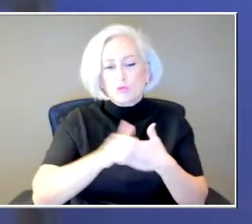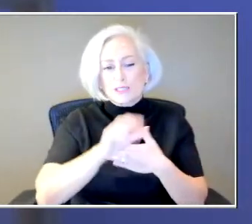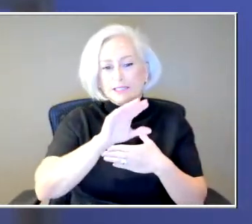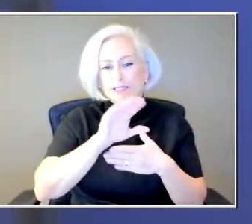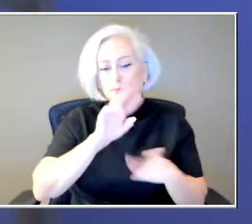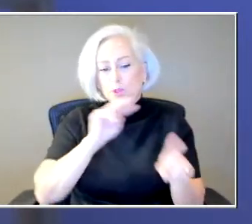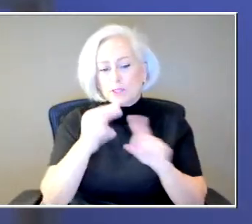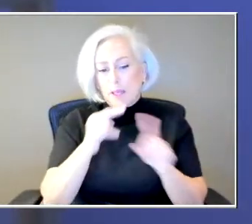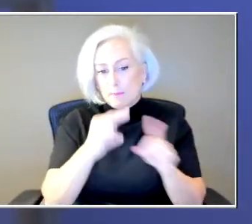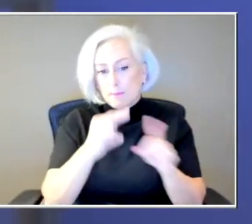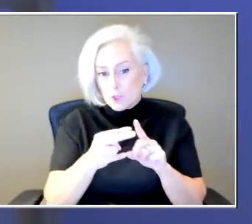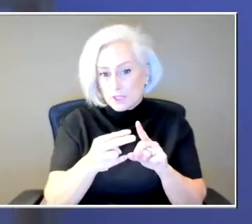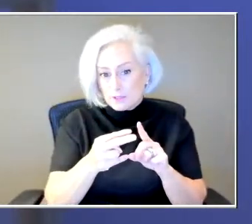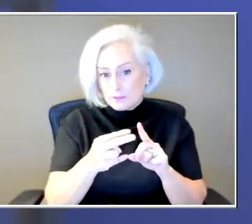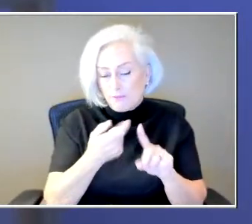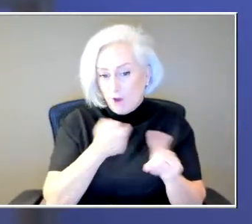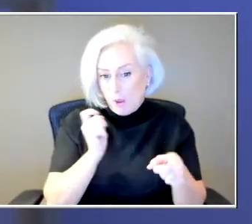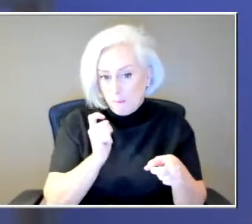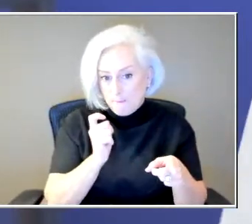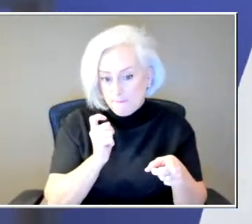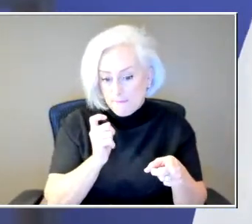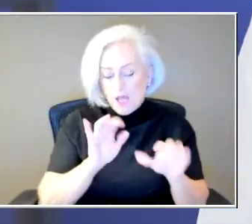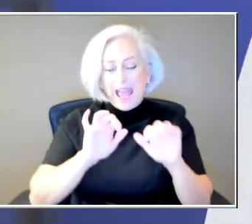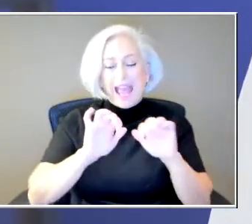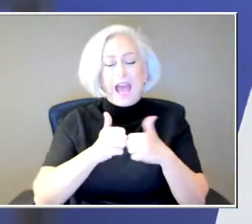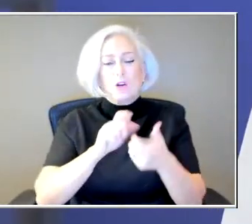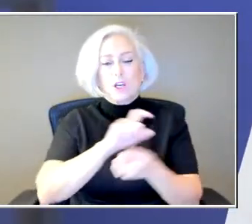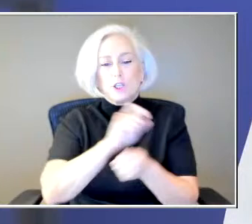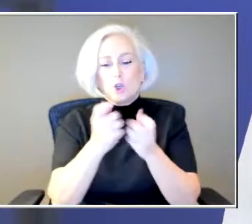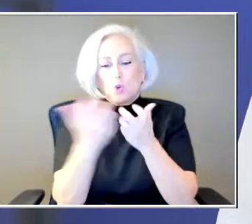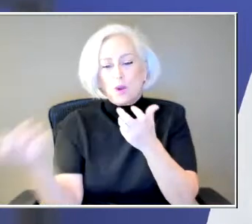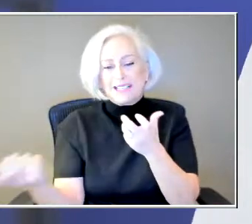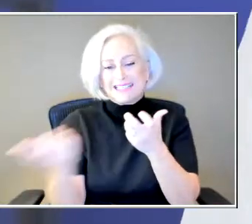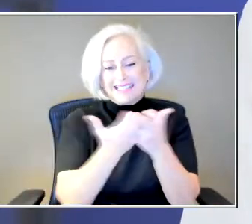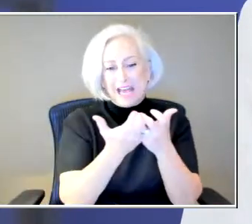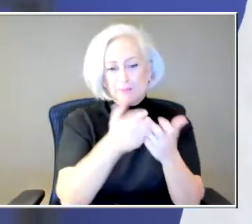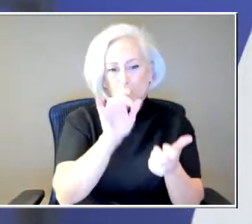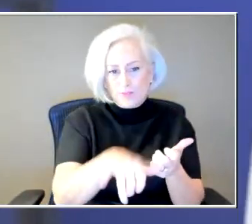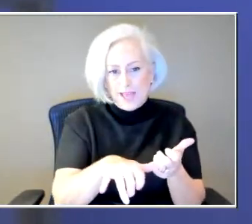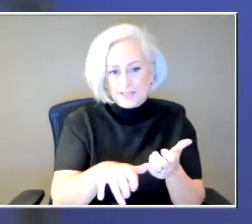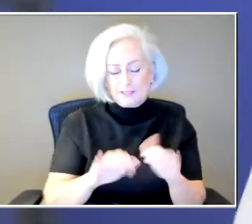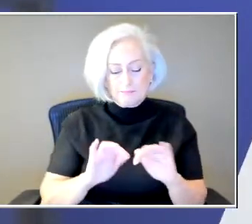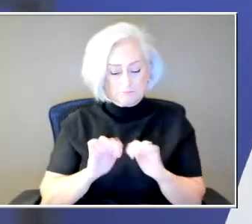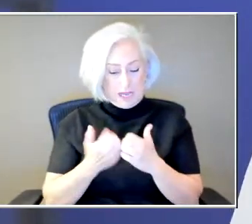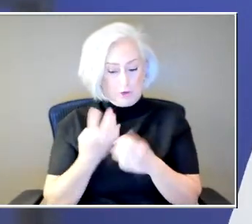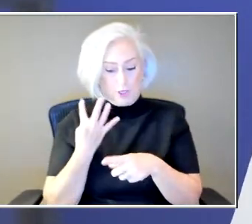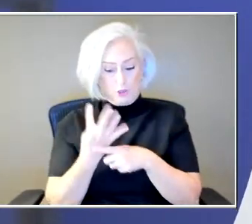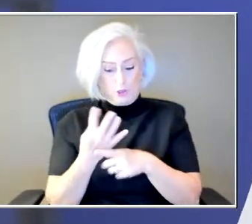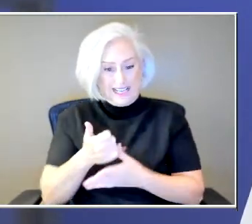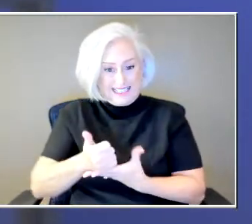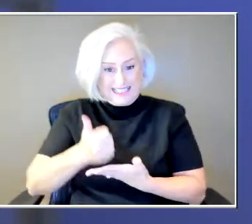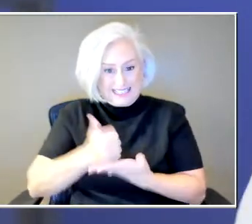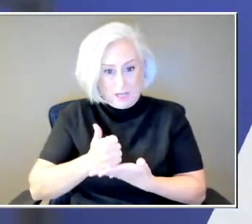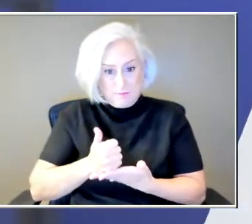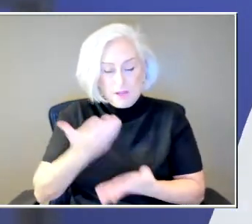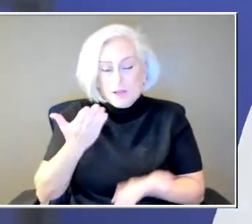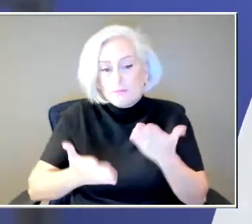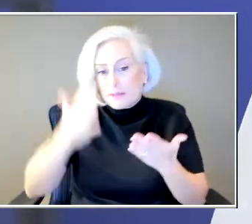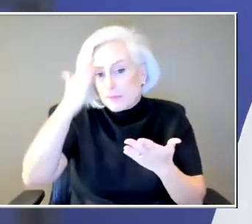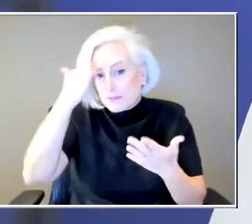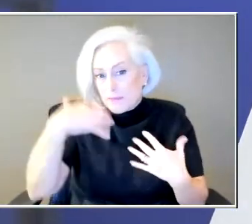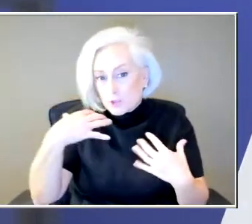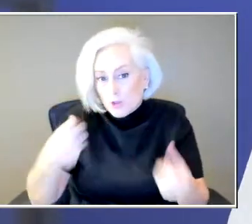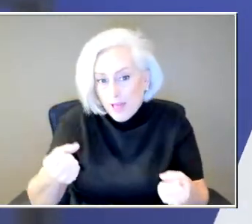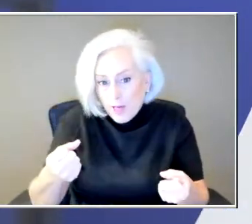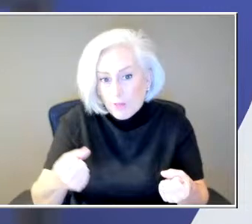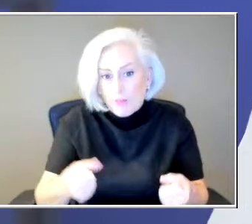we help you adapt to that risk? How can genetics help? Maybe there are other factors, mental health concerns, family